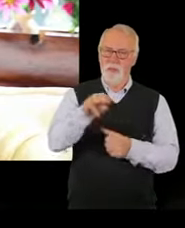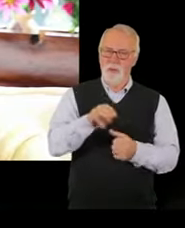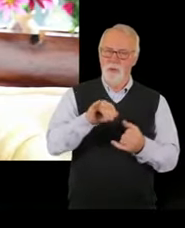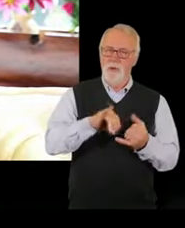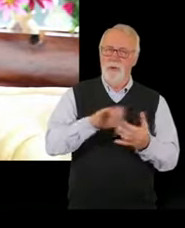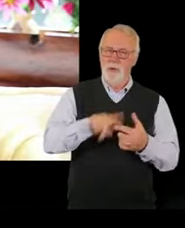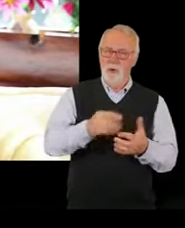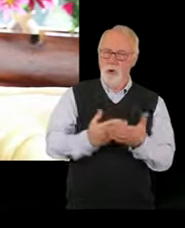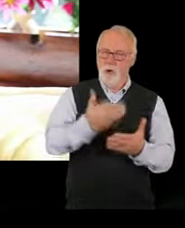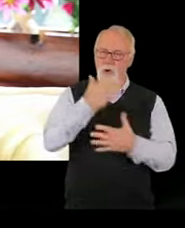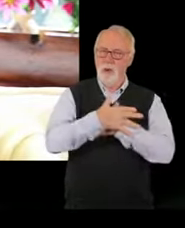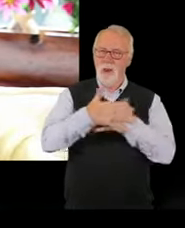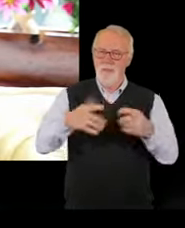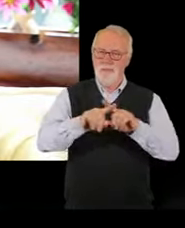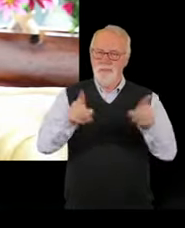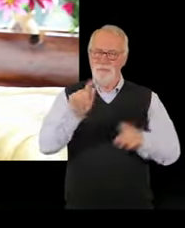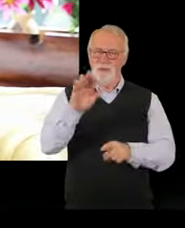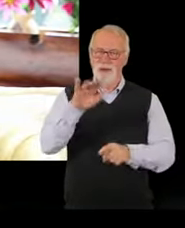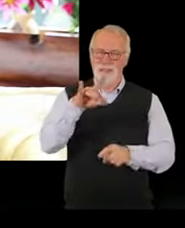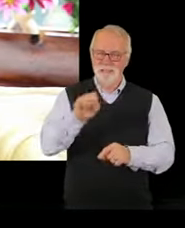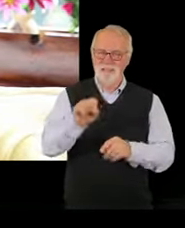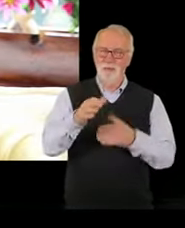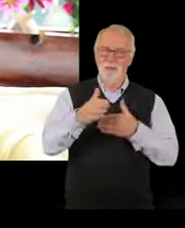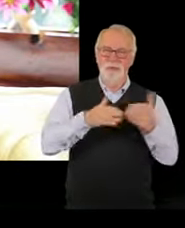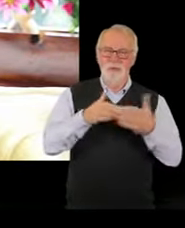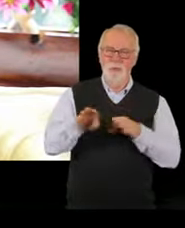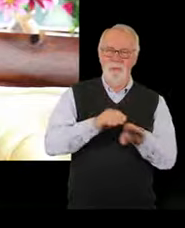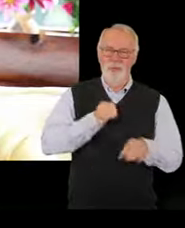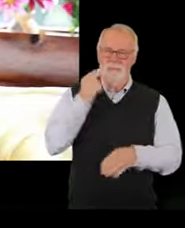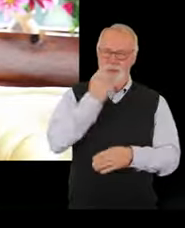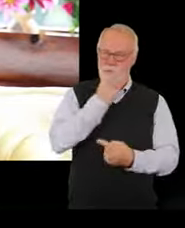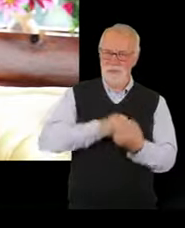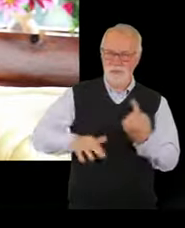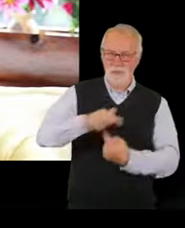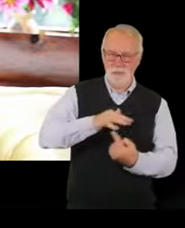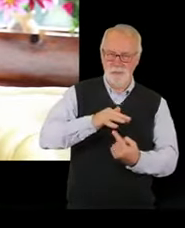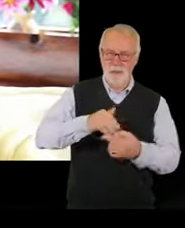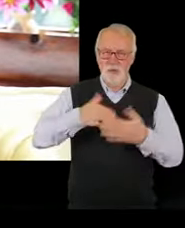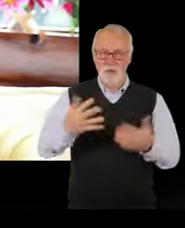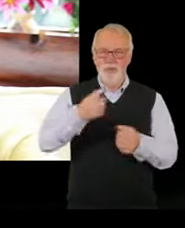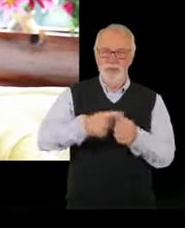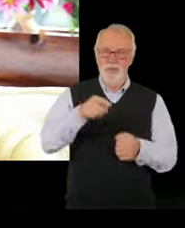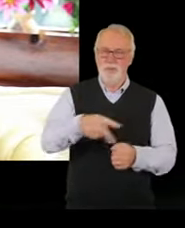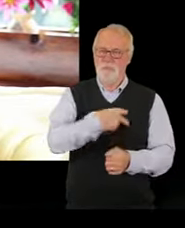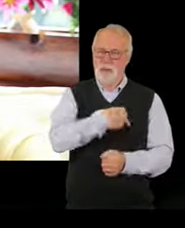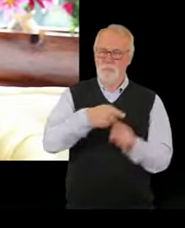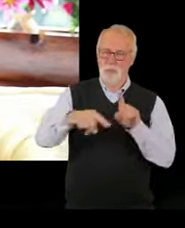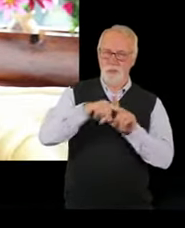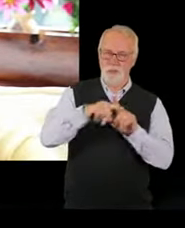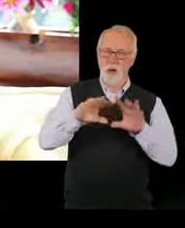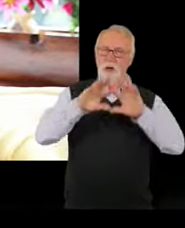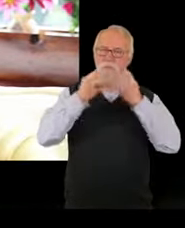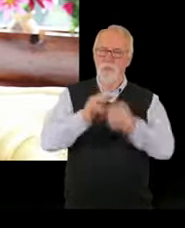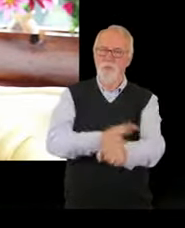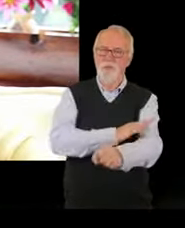people and actually learn a lot. And actually learn a lot of tricks in order to deal with my